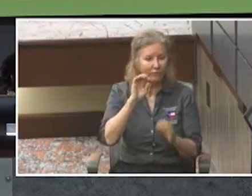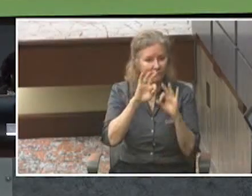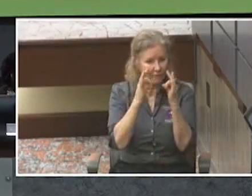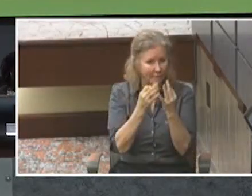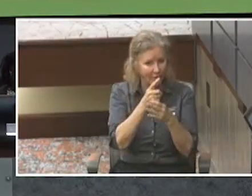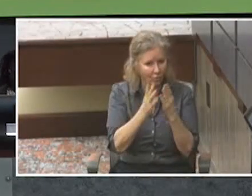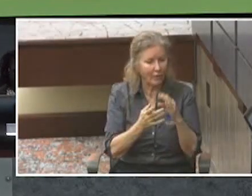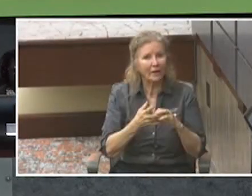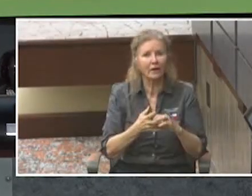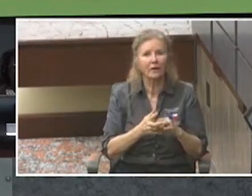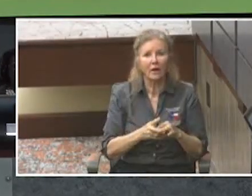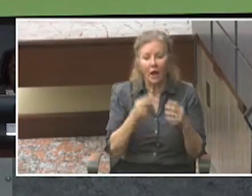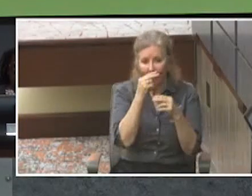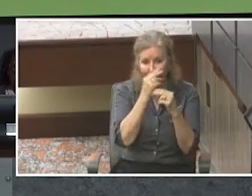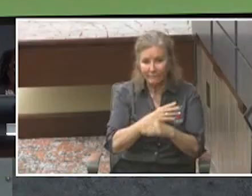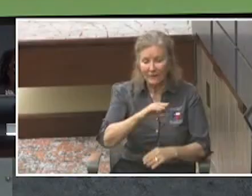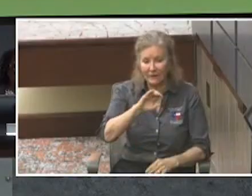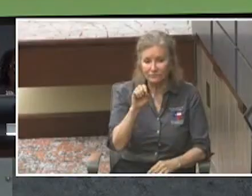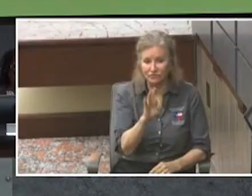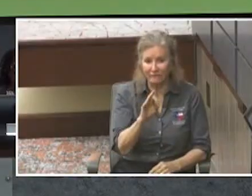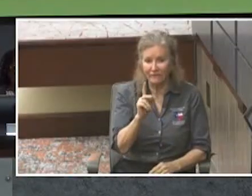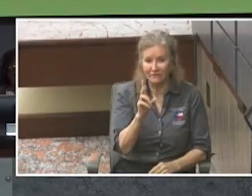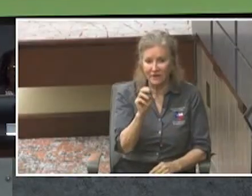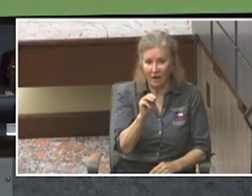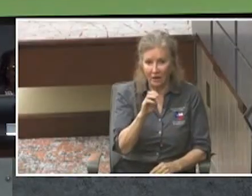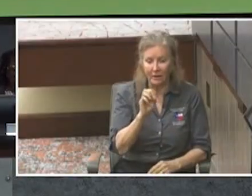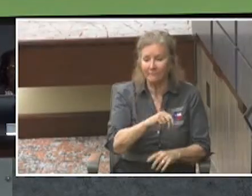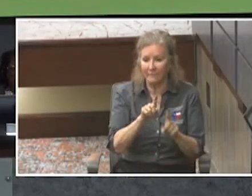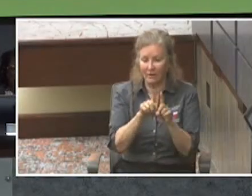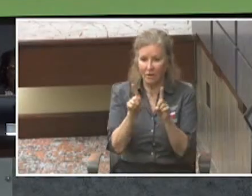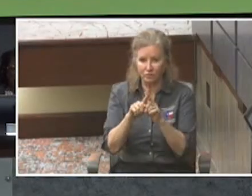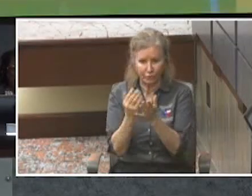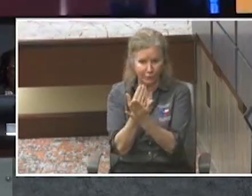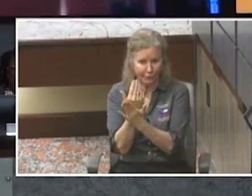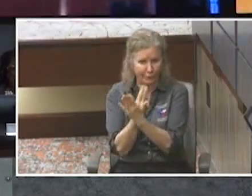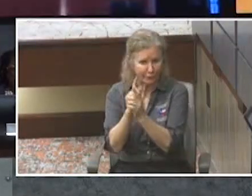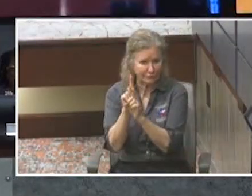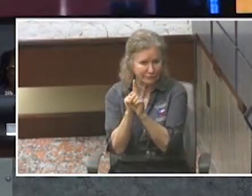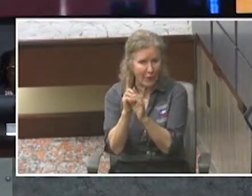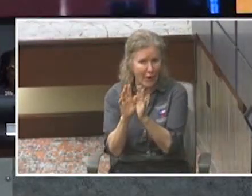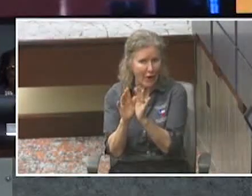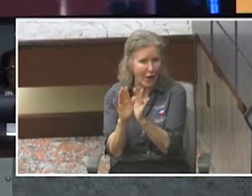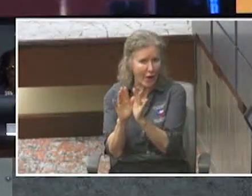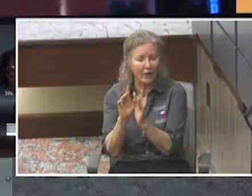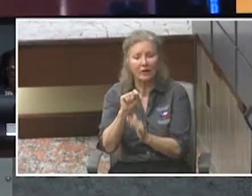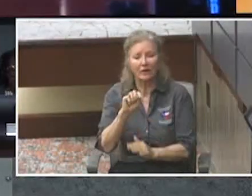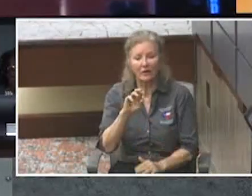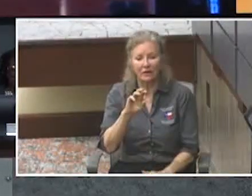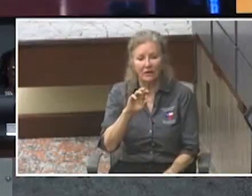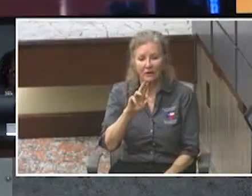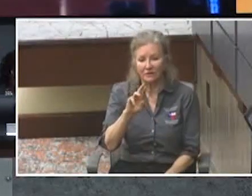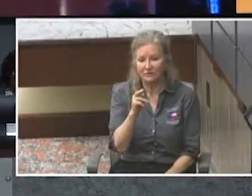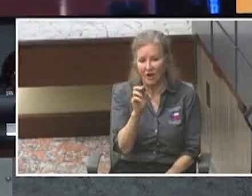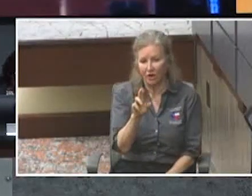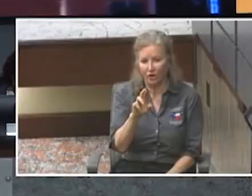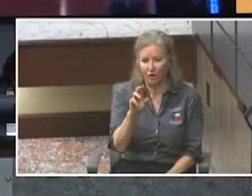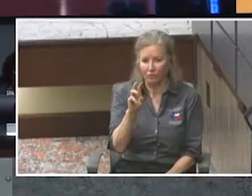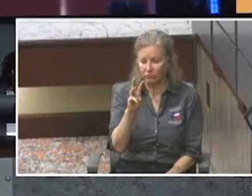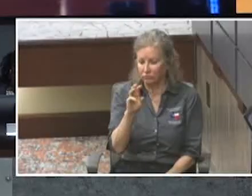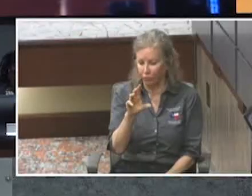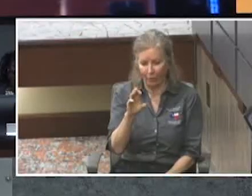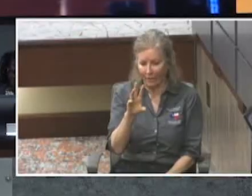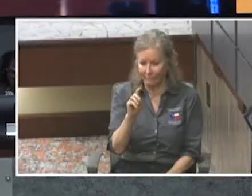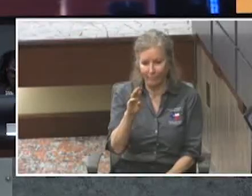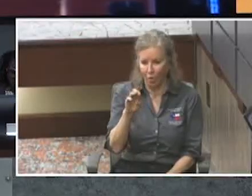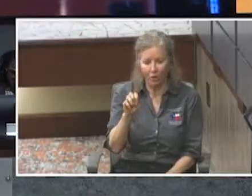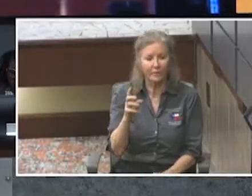Dunham, and then country rising star Tucker Wetmore as well. A brief look at each of these. Forrest Frank is a